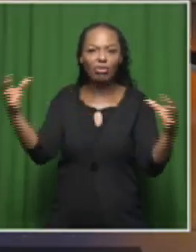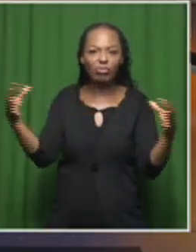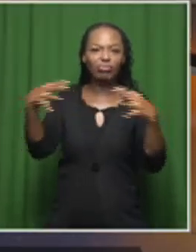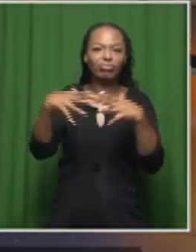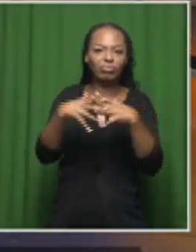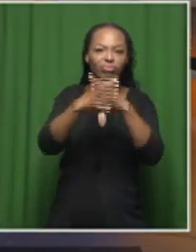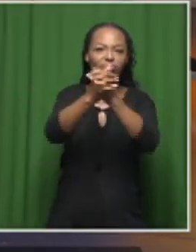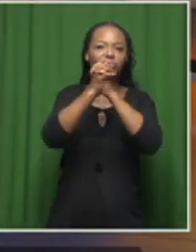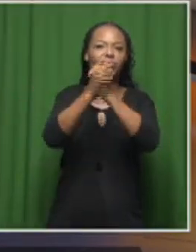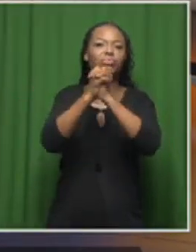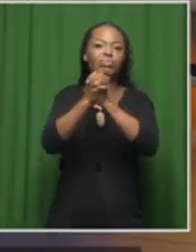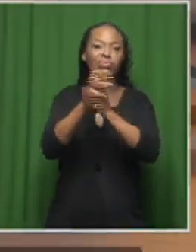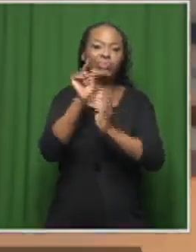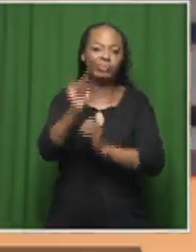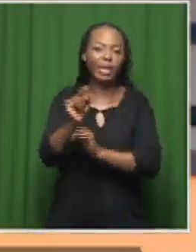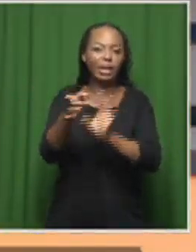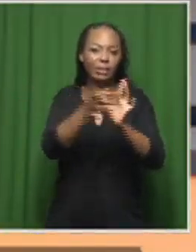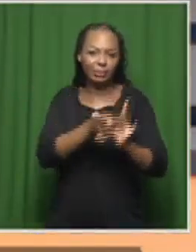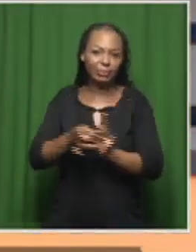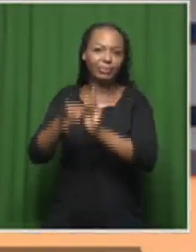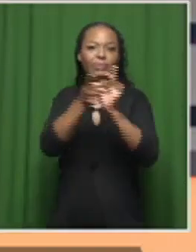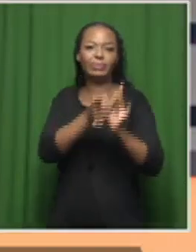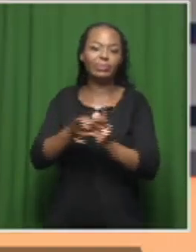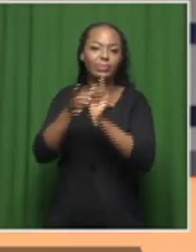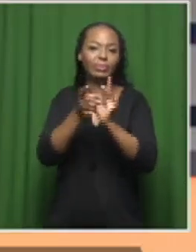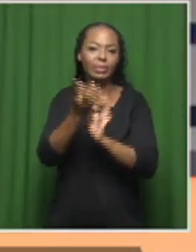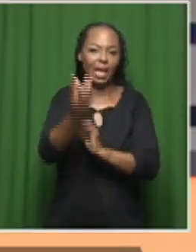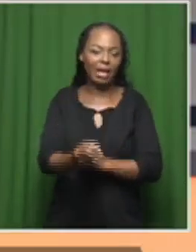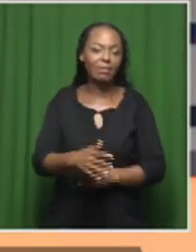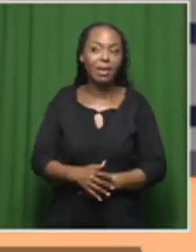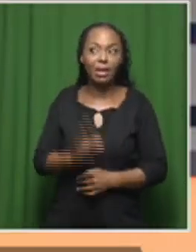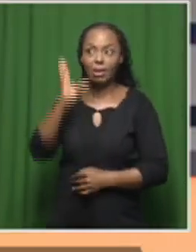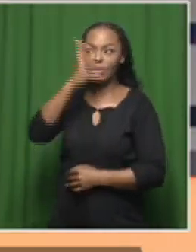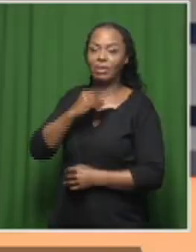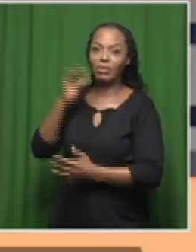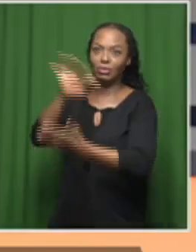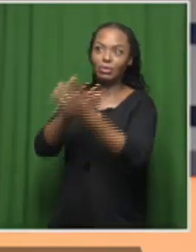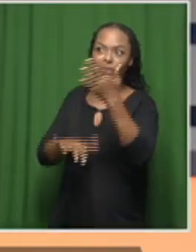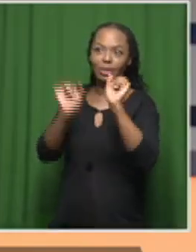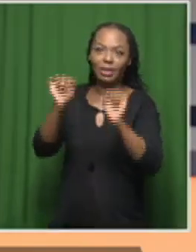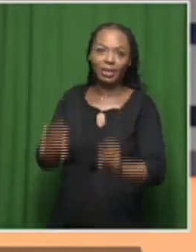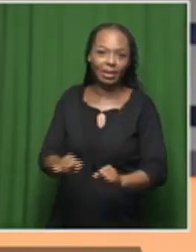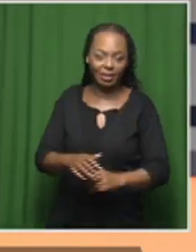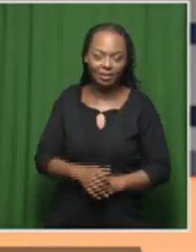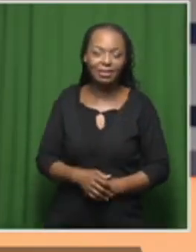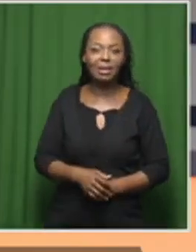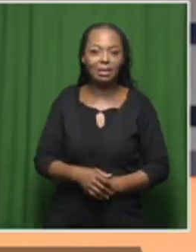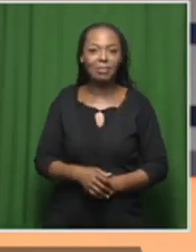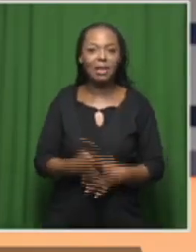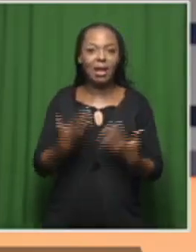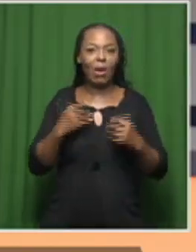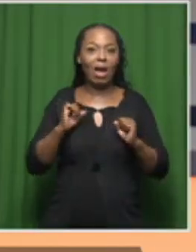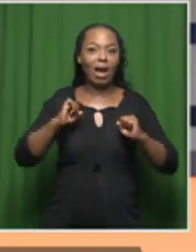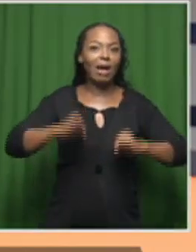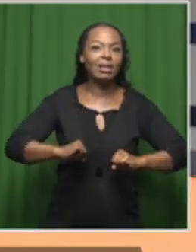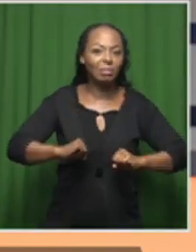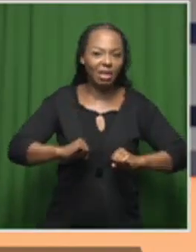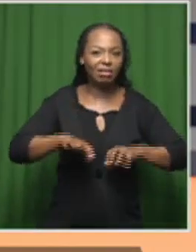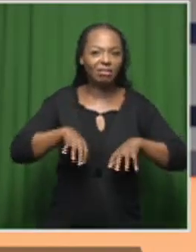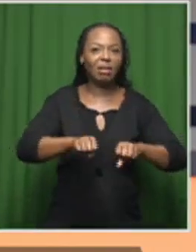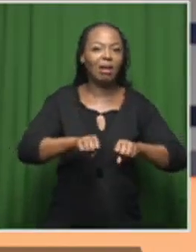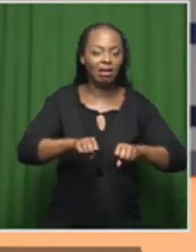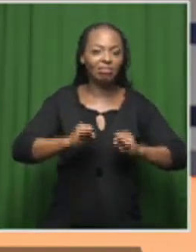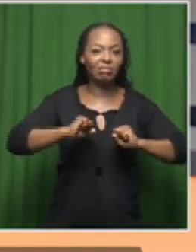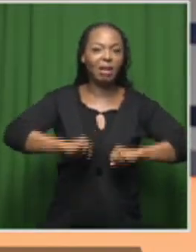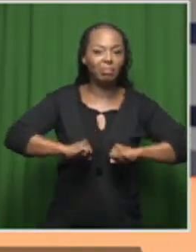nuanced and there's an intricate play. It's a beautiful story. I even wonder if we look at the adaptation this time around from the